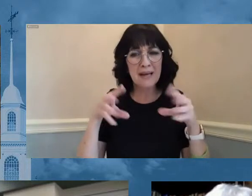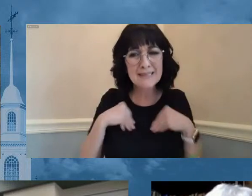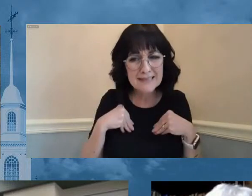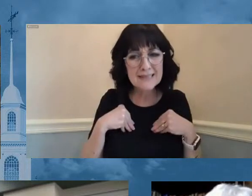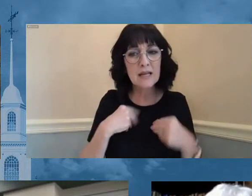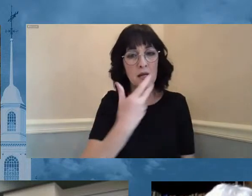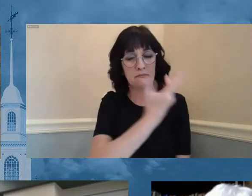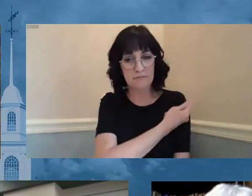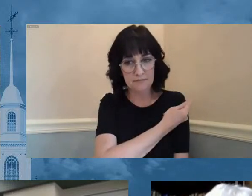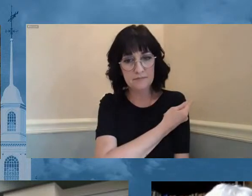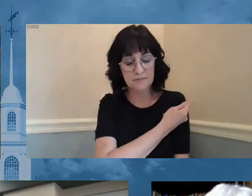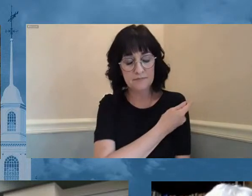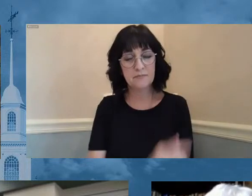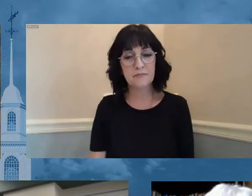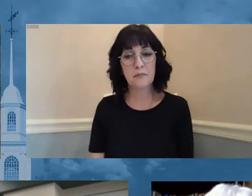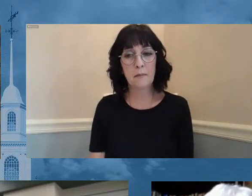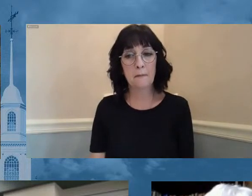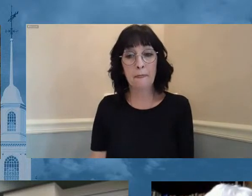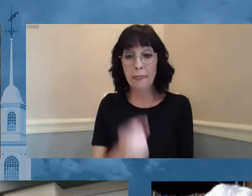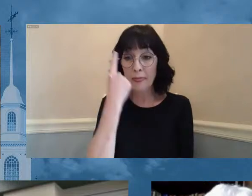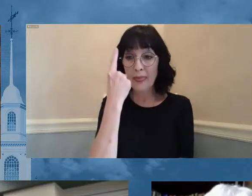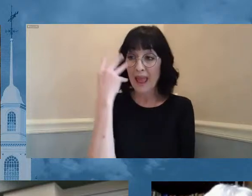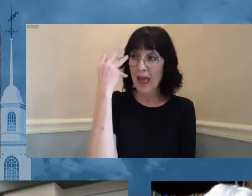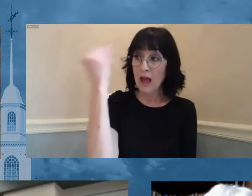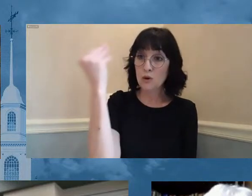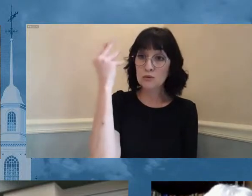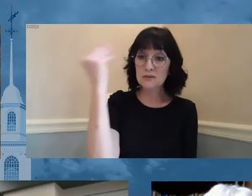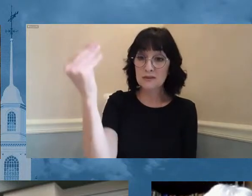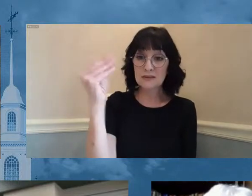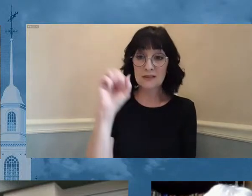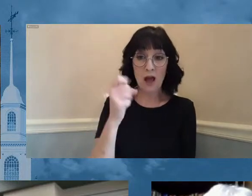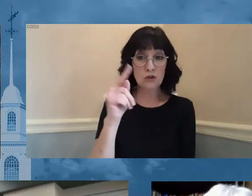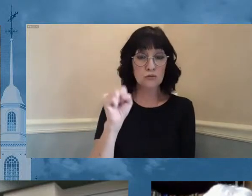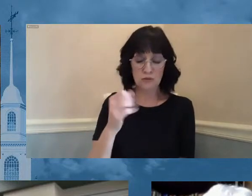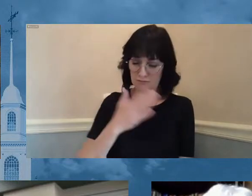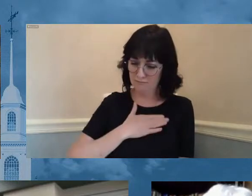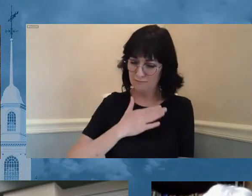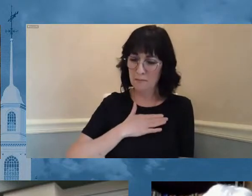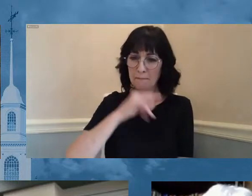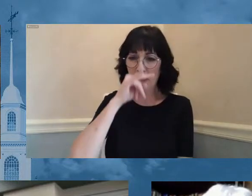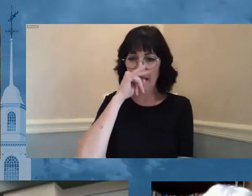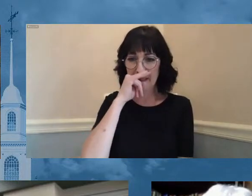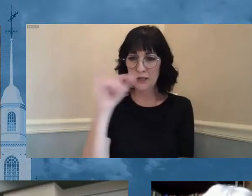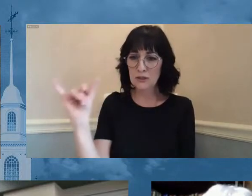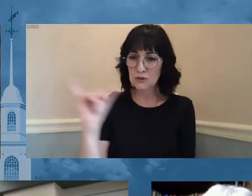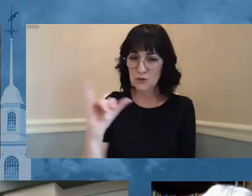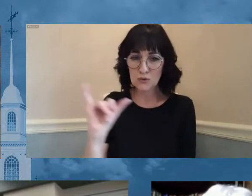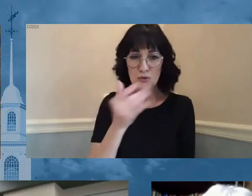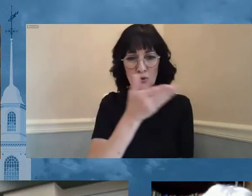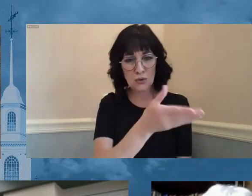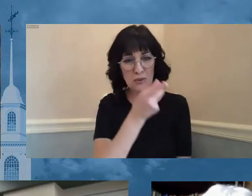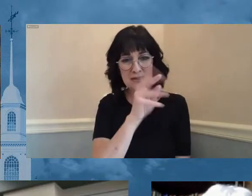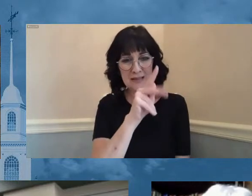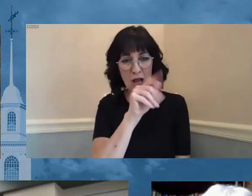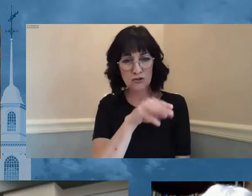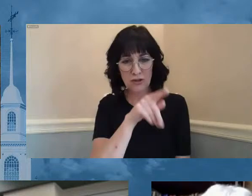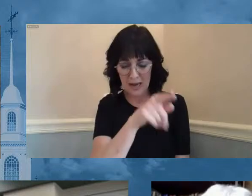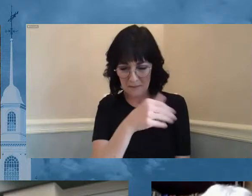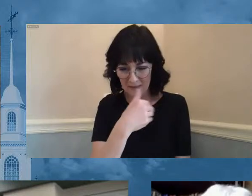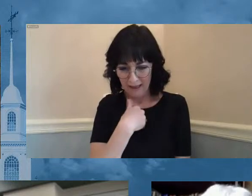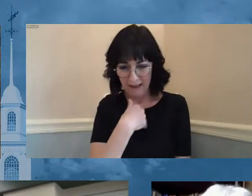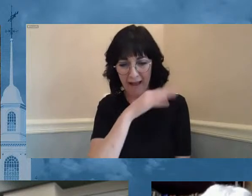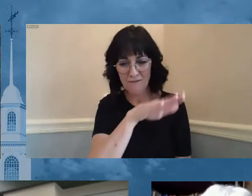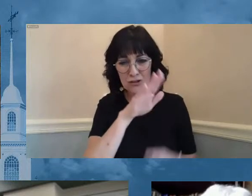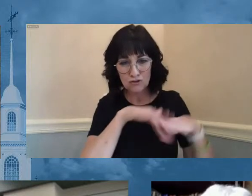Outdoor sports, and I've got kids that play sports. I know Dr. Tam as well, is very engaged in